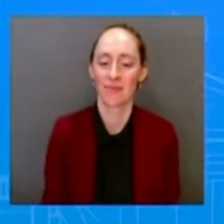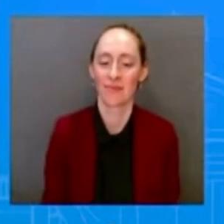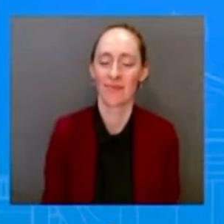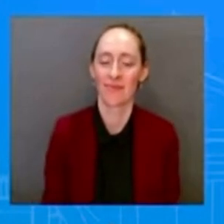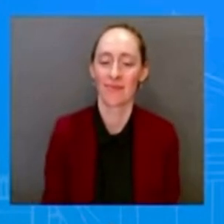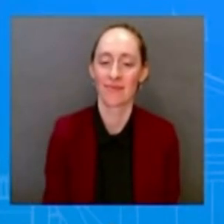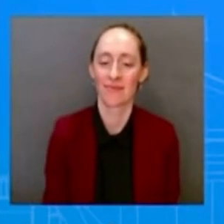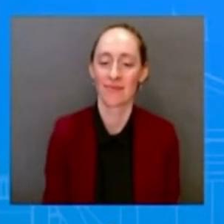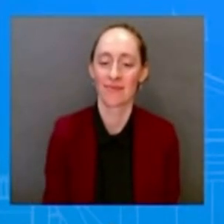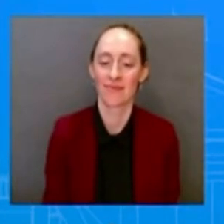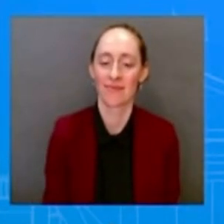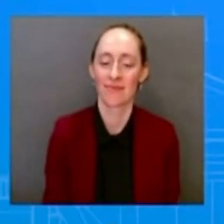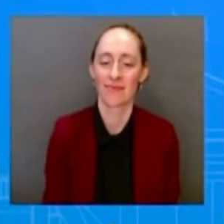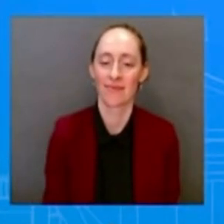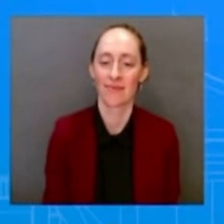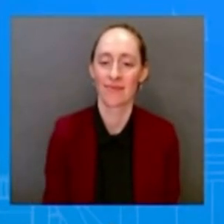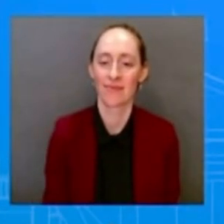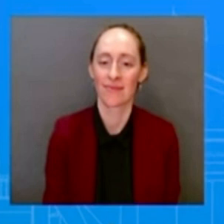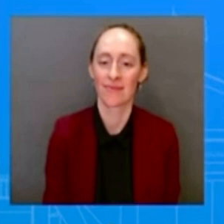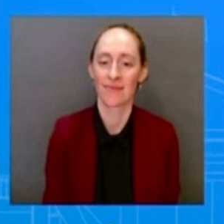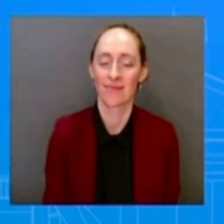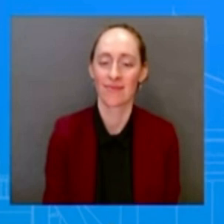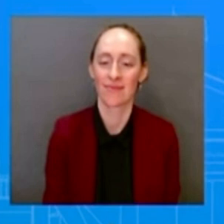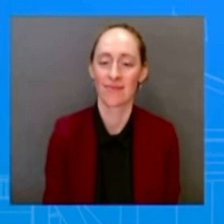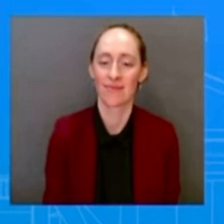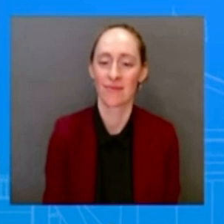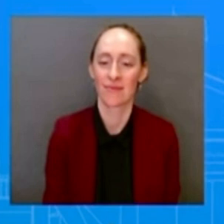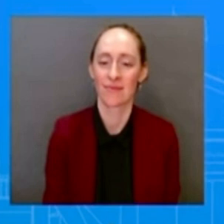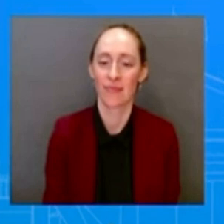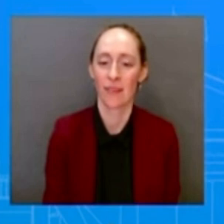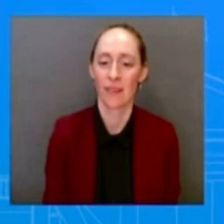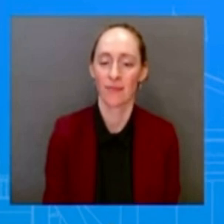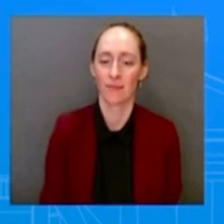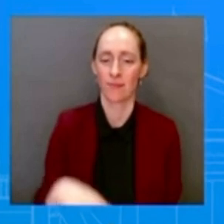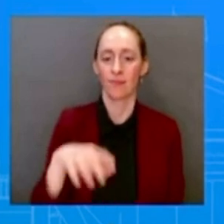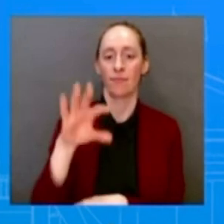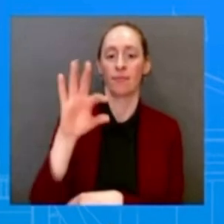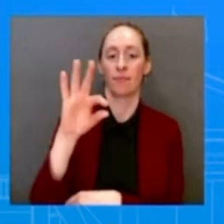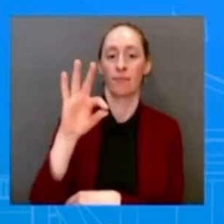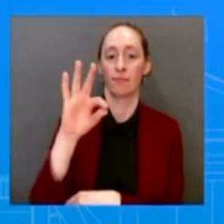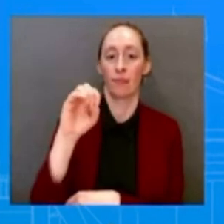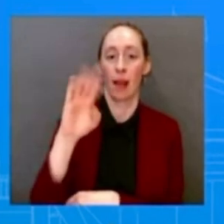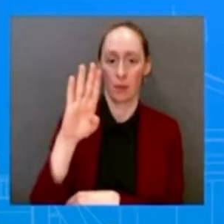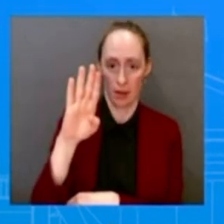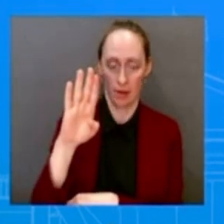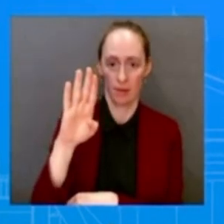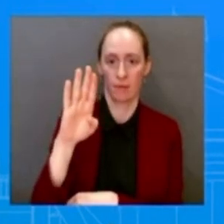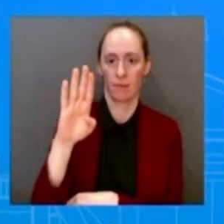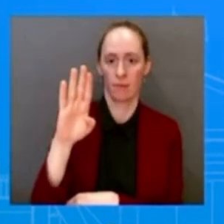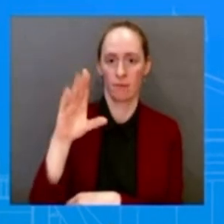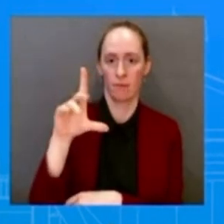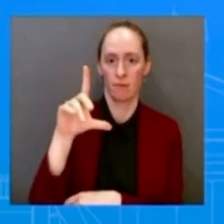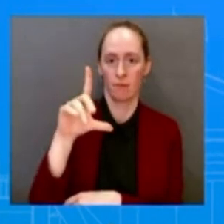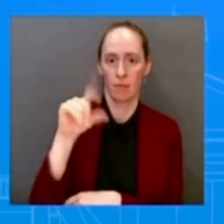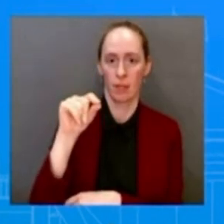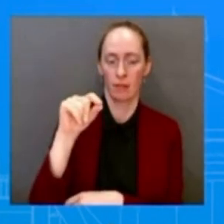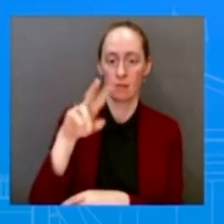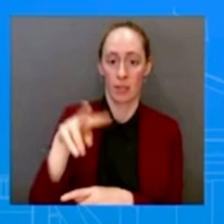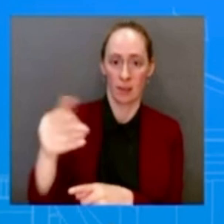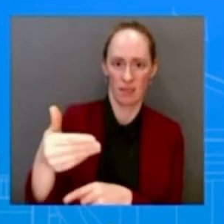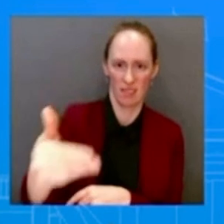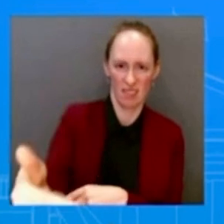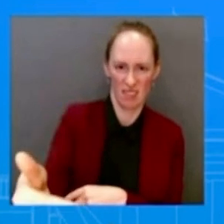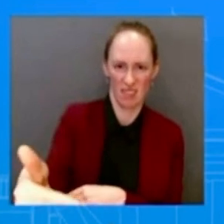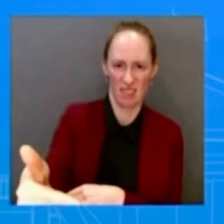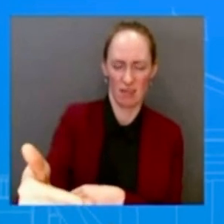From February 20th to the 22nd, President Biden will travel to Poland. He will meet with President Duda of Poland to discuss